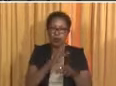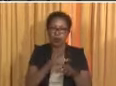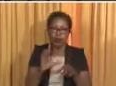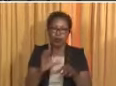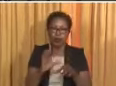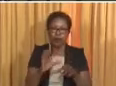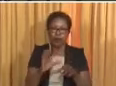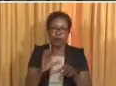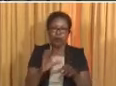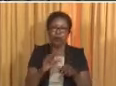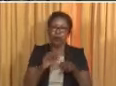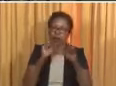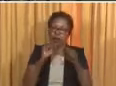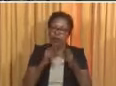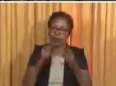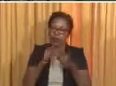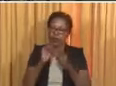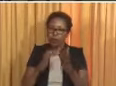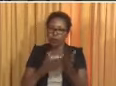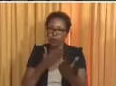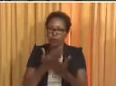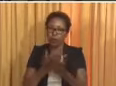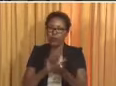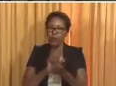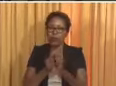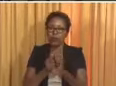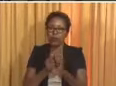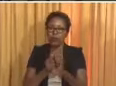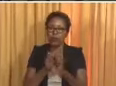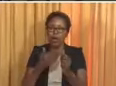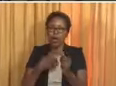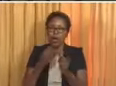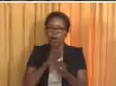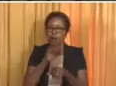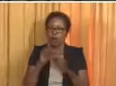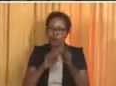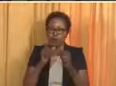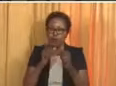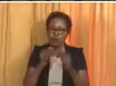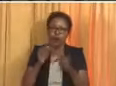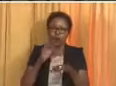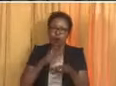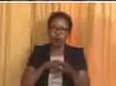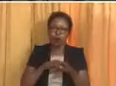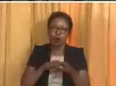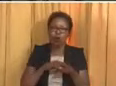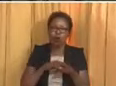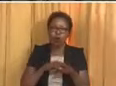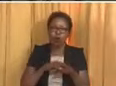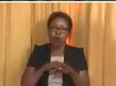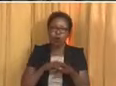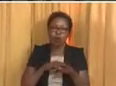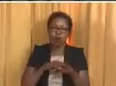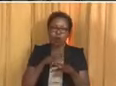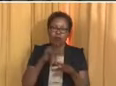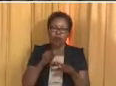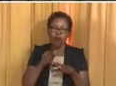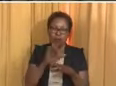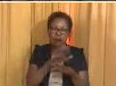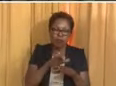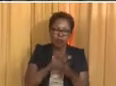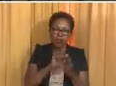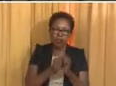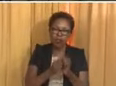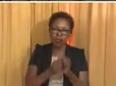and agreed to the proposed amendments, asked questions about any unclear proposal, and taken the decision to be bound by his